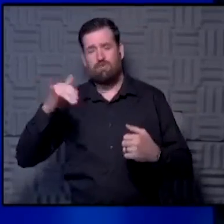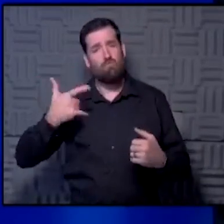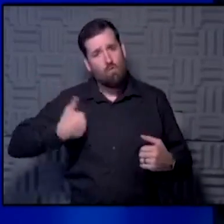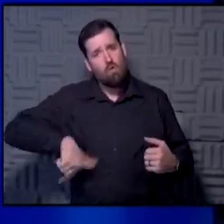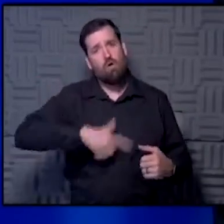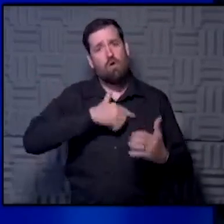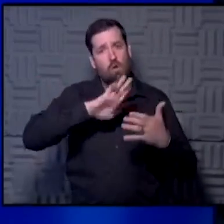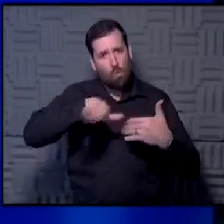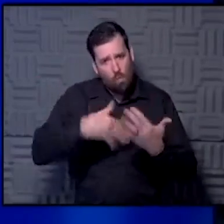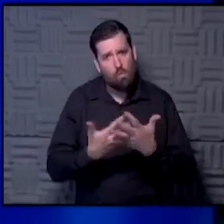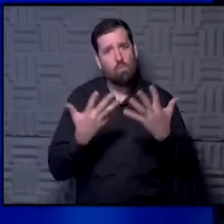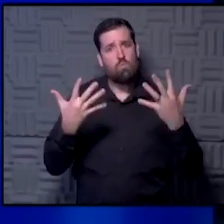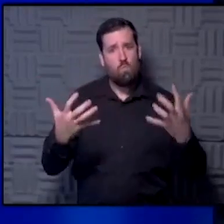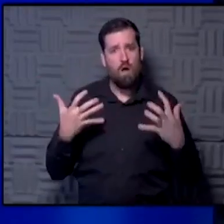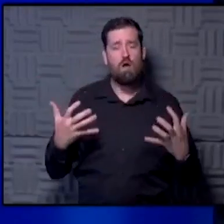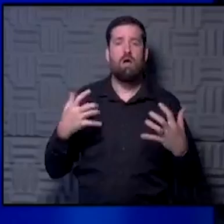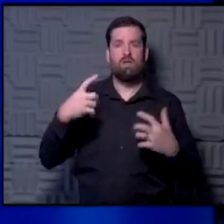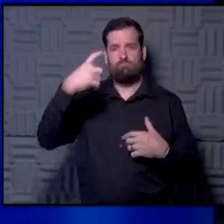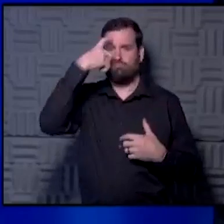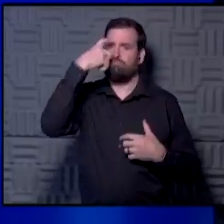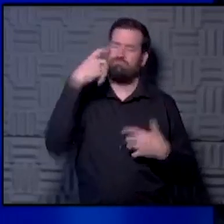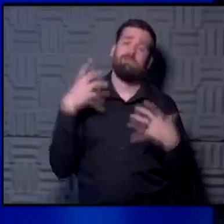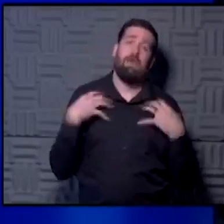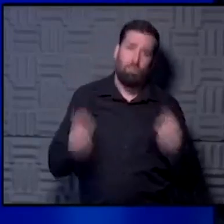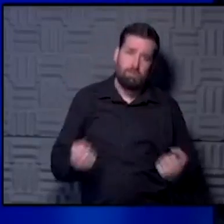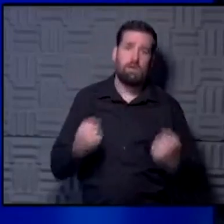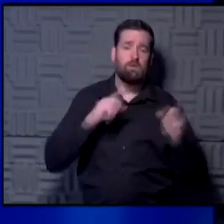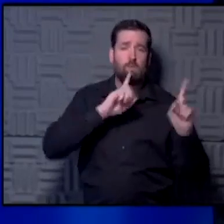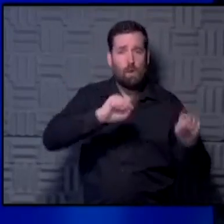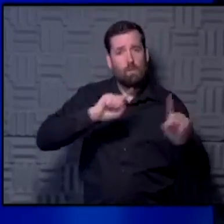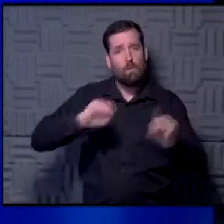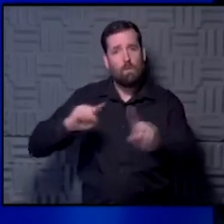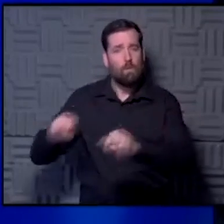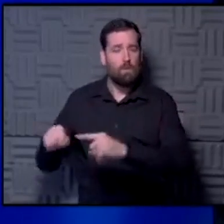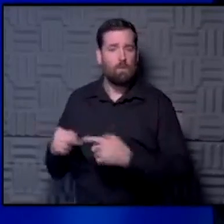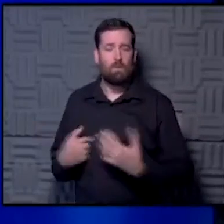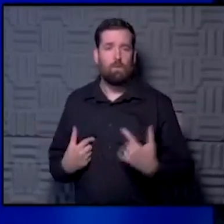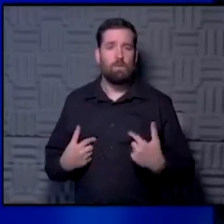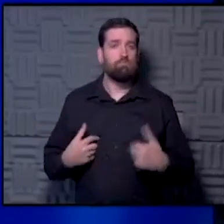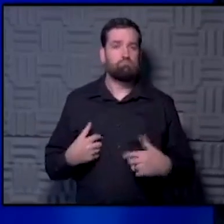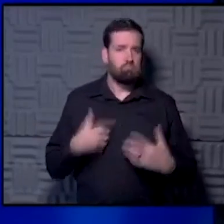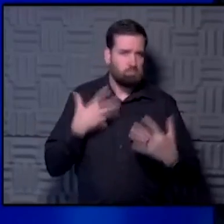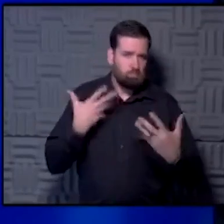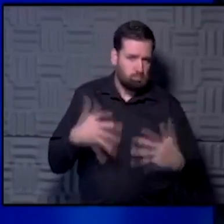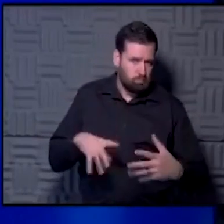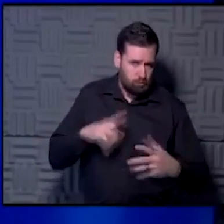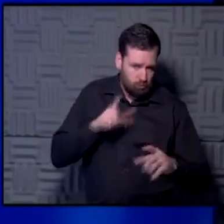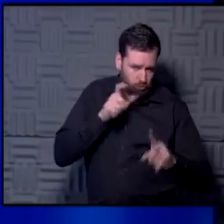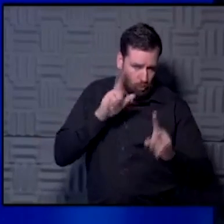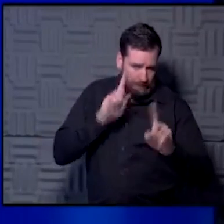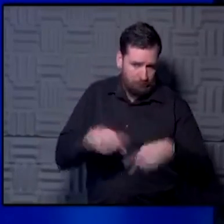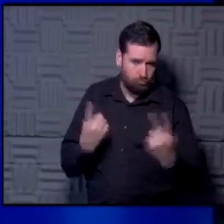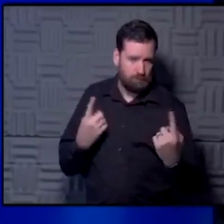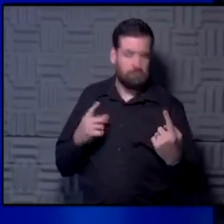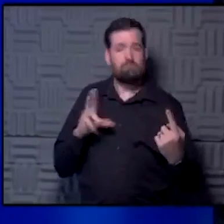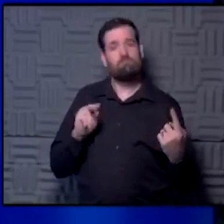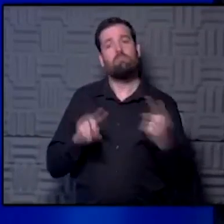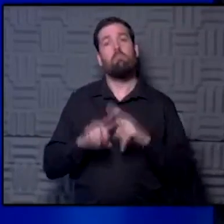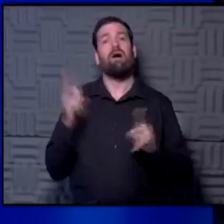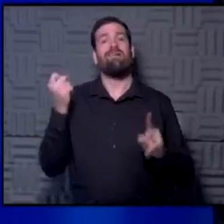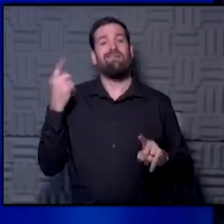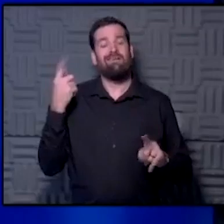do, and mentally it's pretty healthy to do things like that. I don't think we want to contest that point. But at some level,